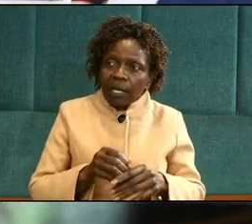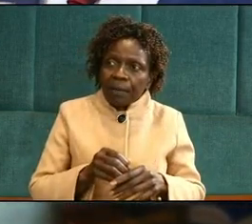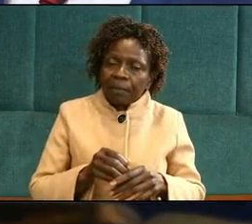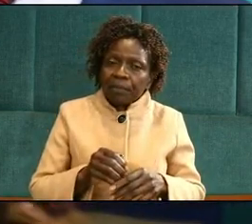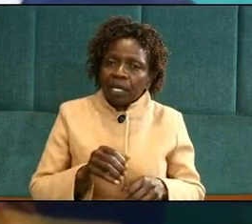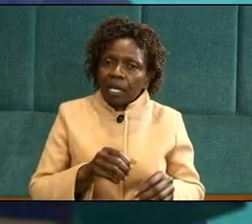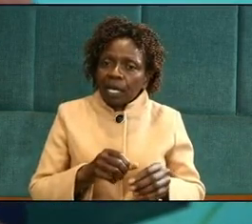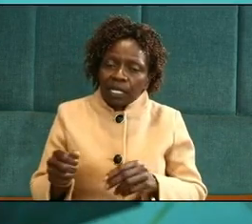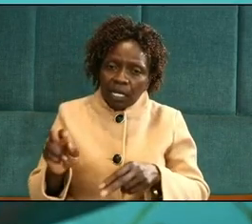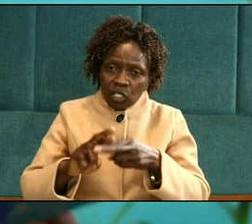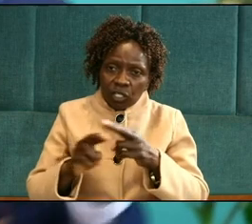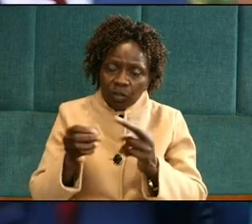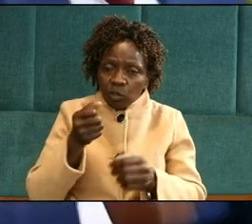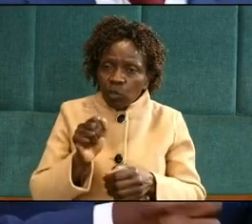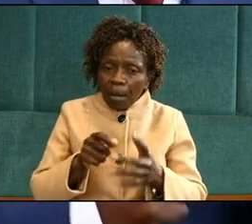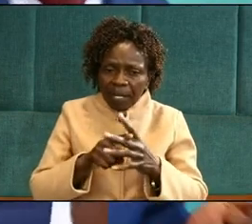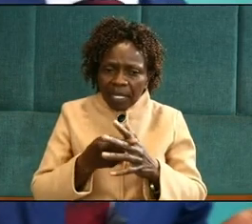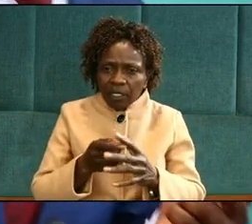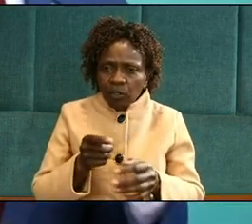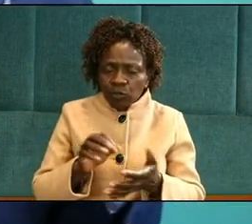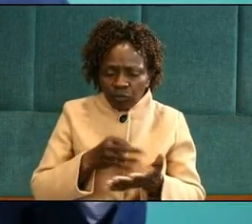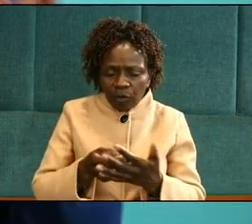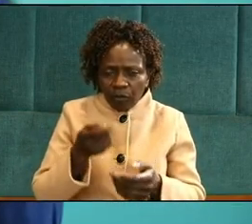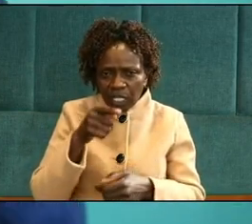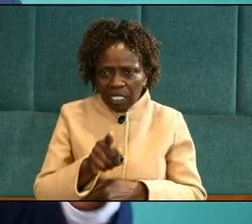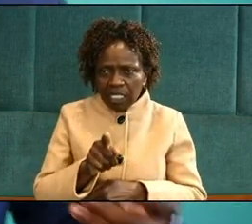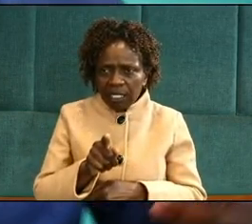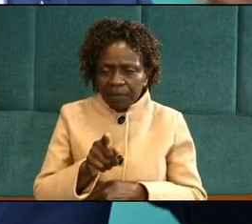relationship. And so you even begin to fall for it.